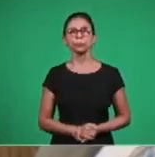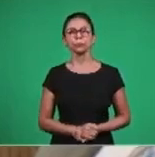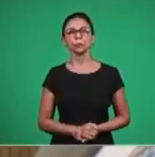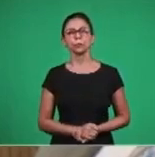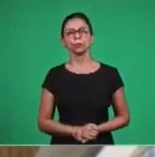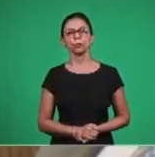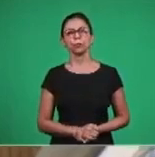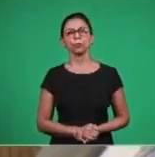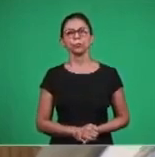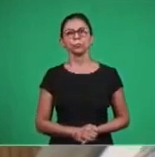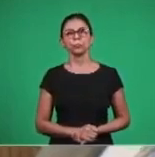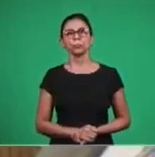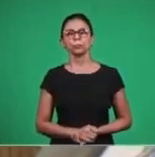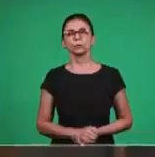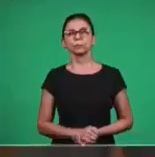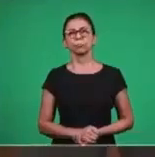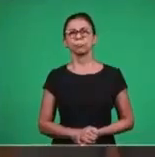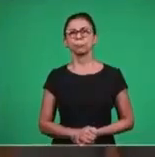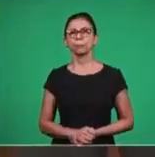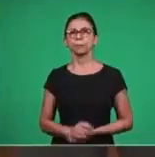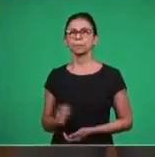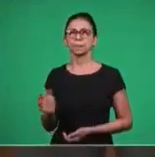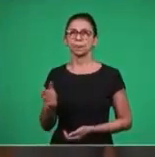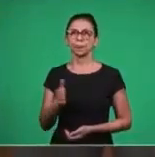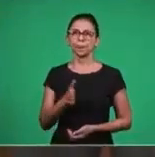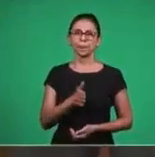reason, human reason,